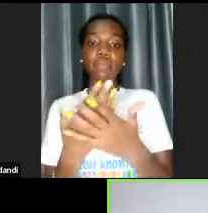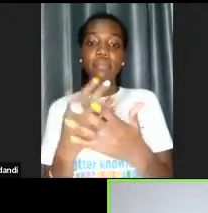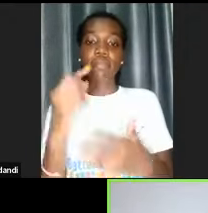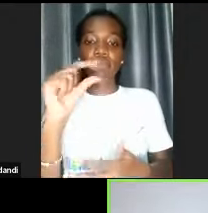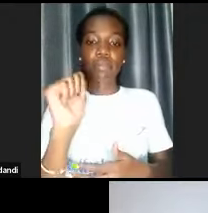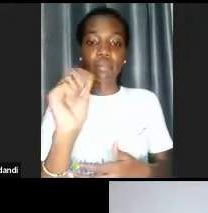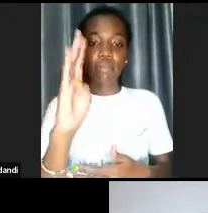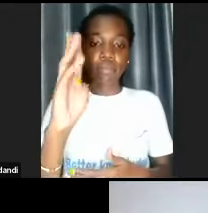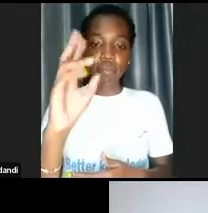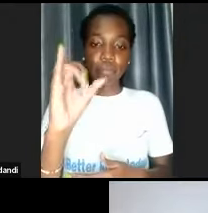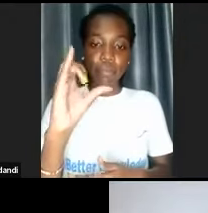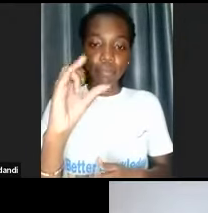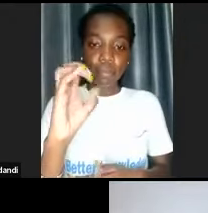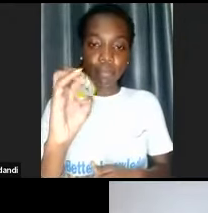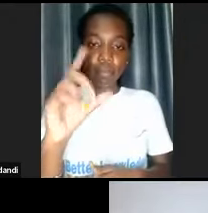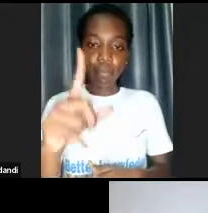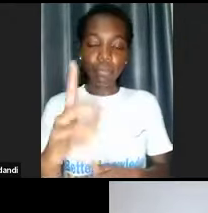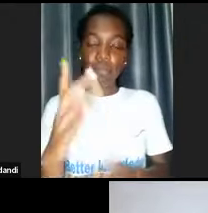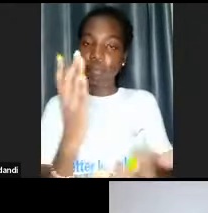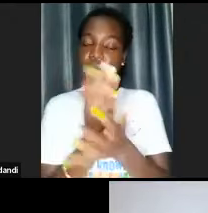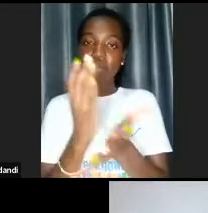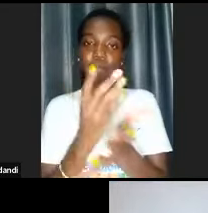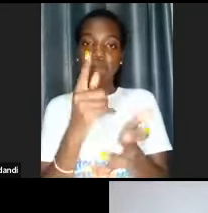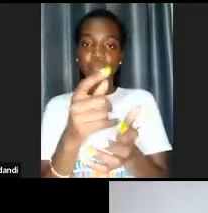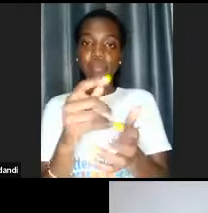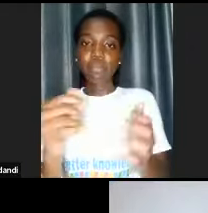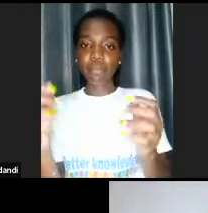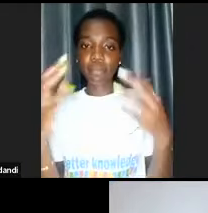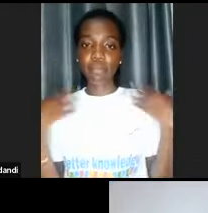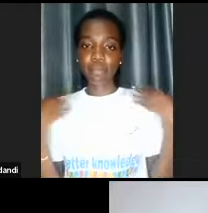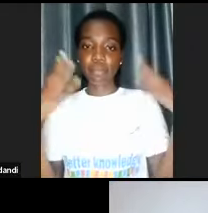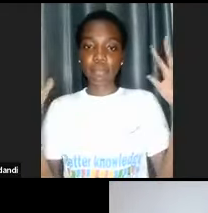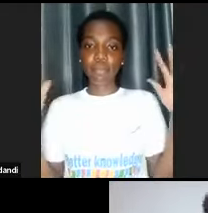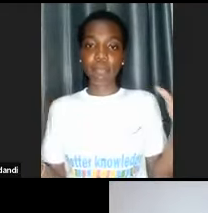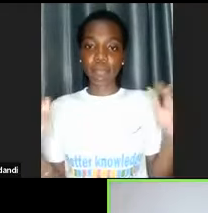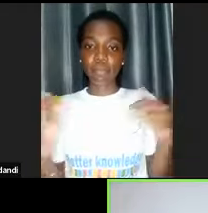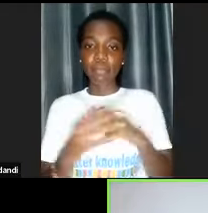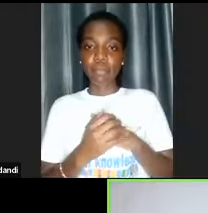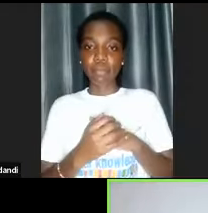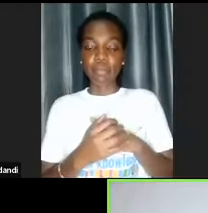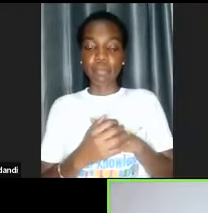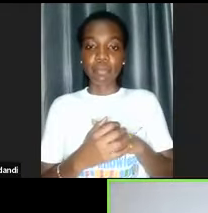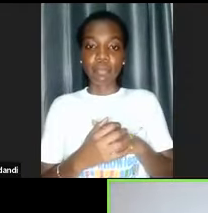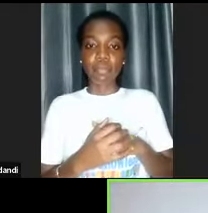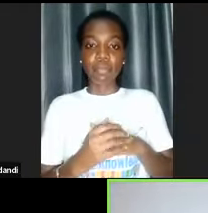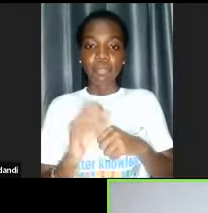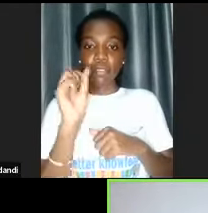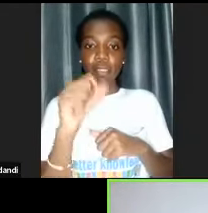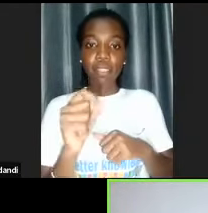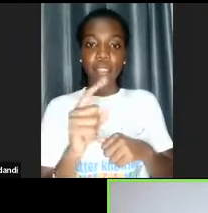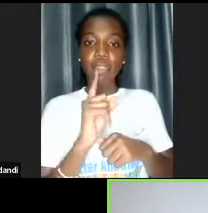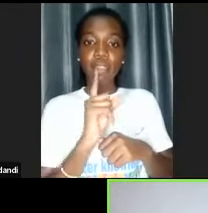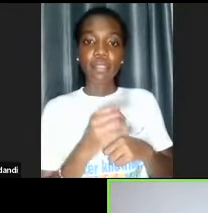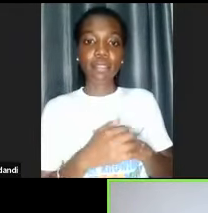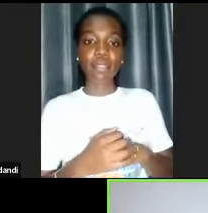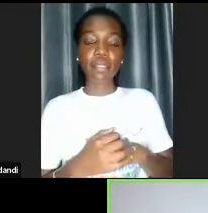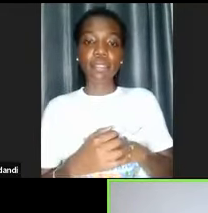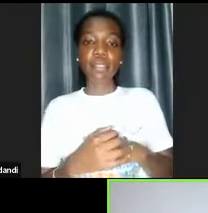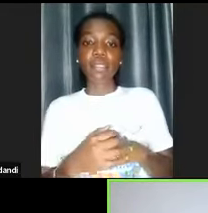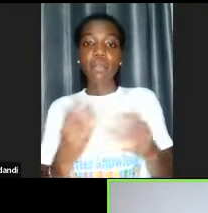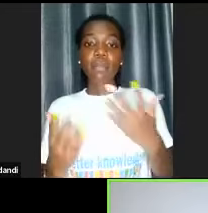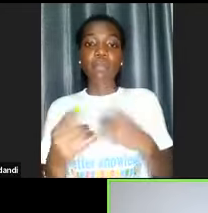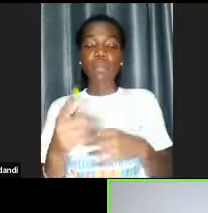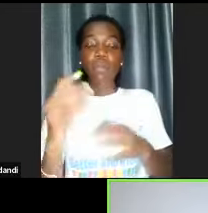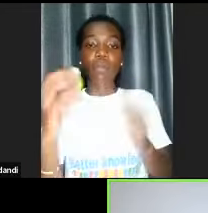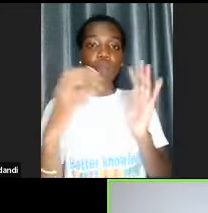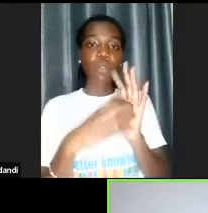Thank you, Cicely. Yeah, so Maybe you can also put in your contacts on the